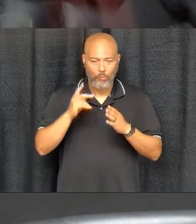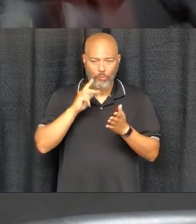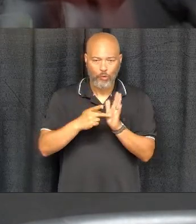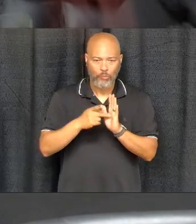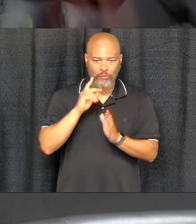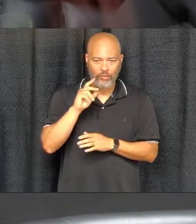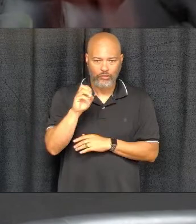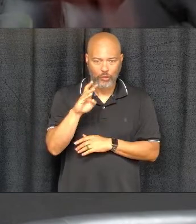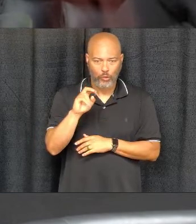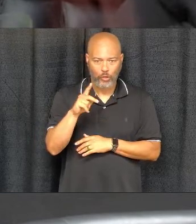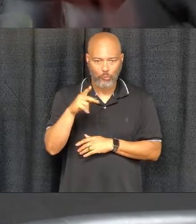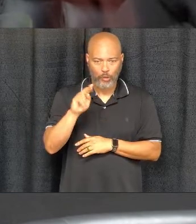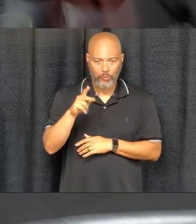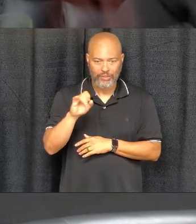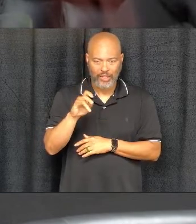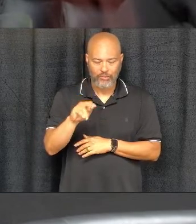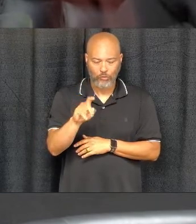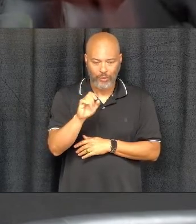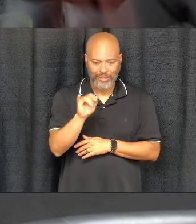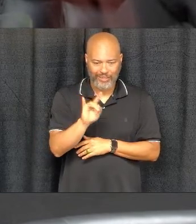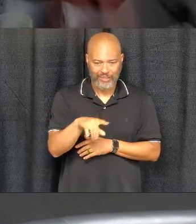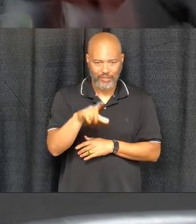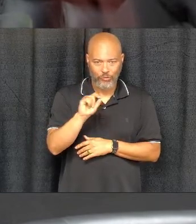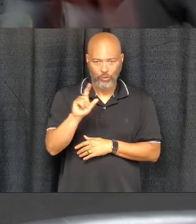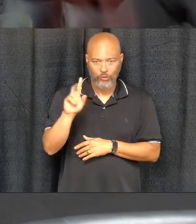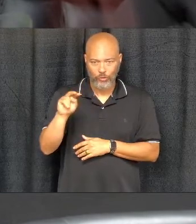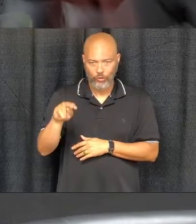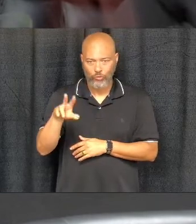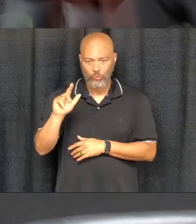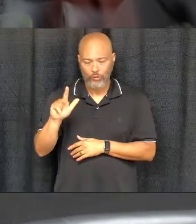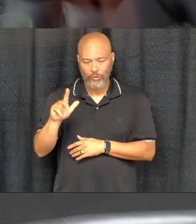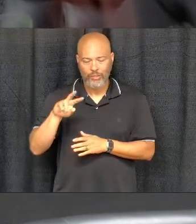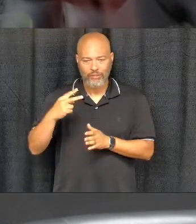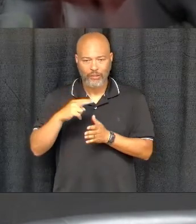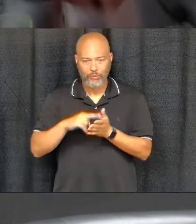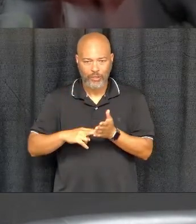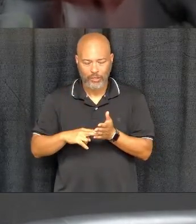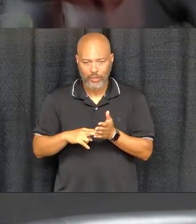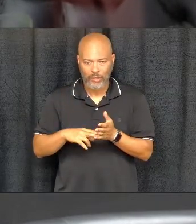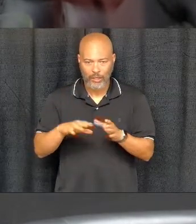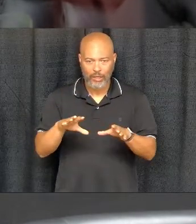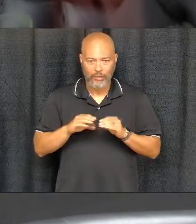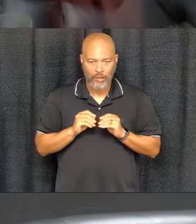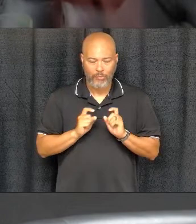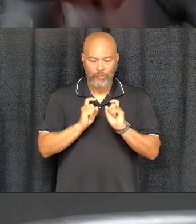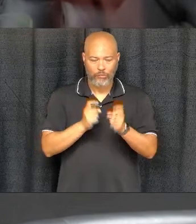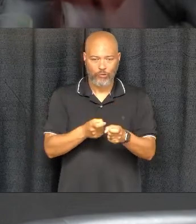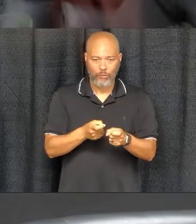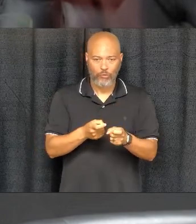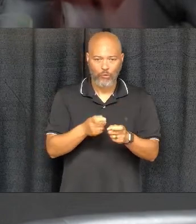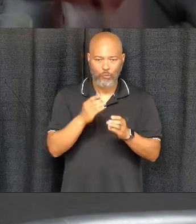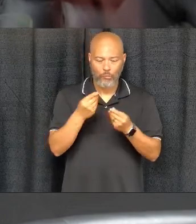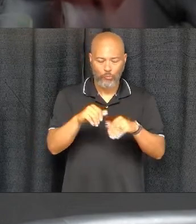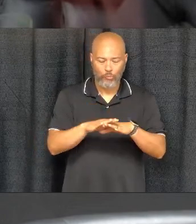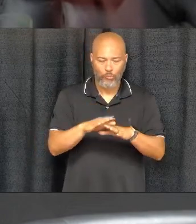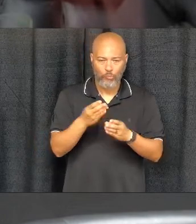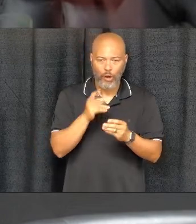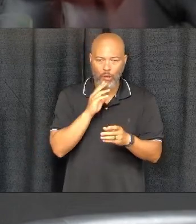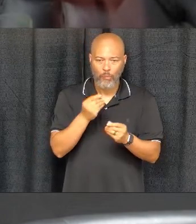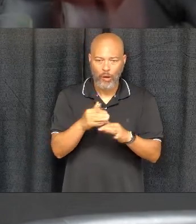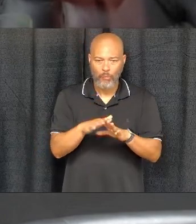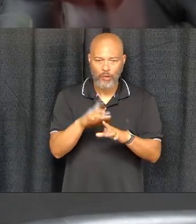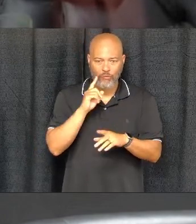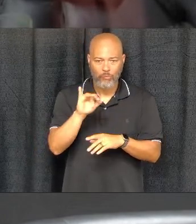station. Ordinance 118, 2022-23, second reading, accepting the donation of certain real property